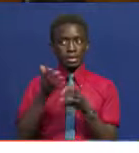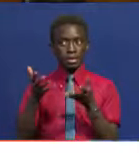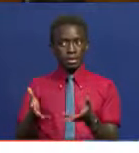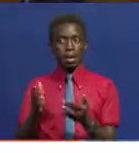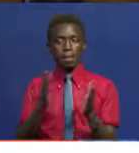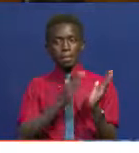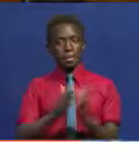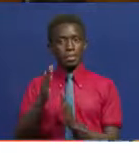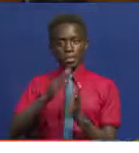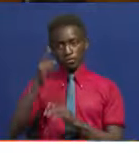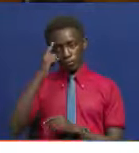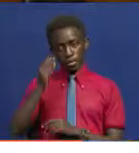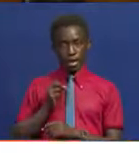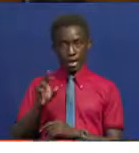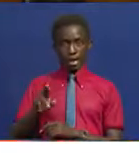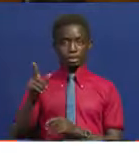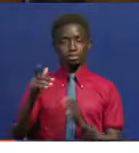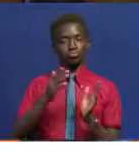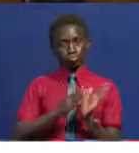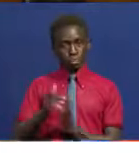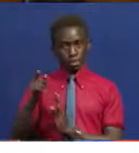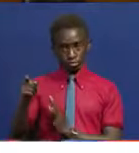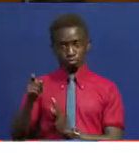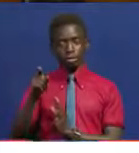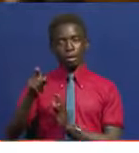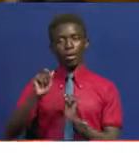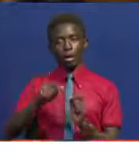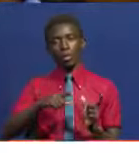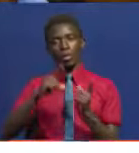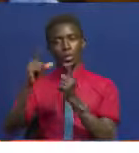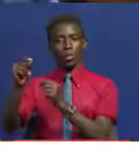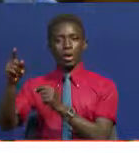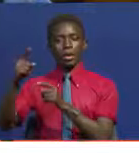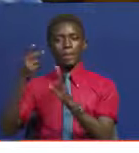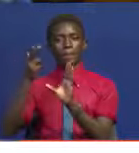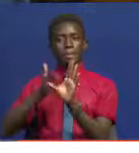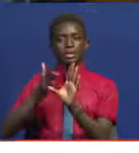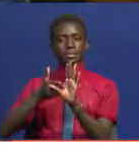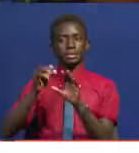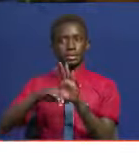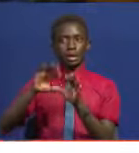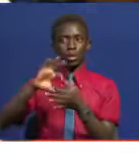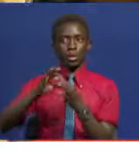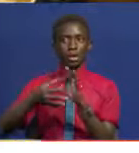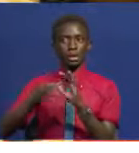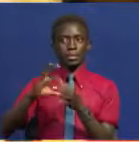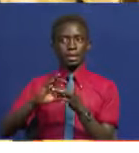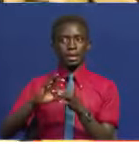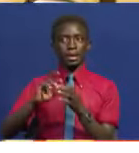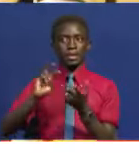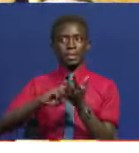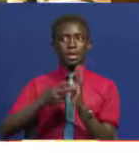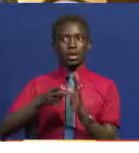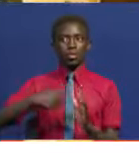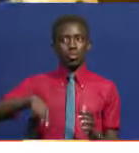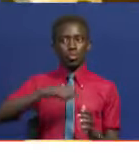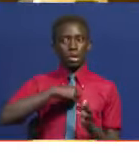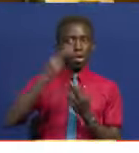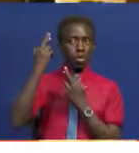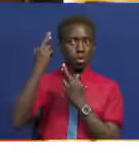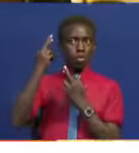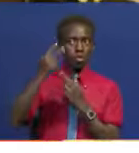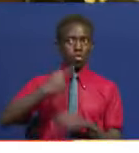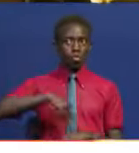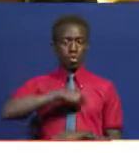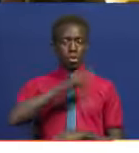preparing for her to go and participate in the Olympics. So we are hopeful that we are going